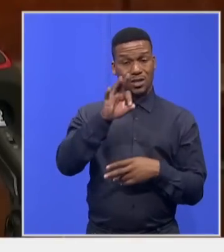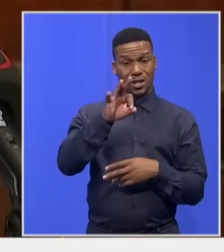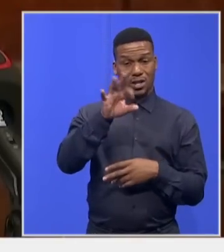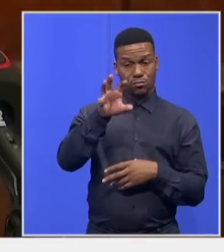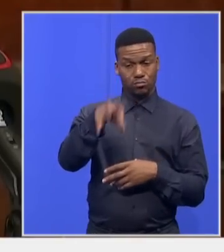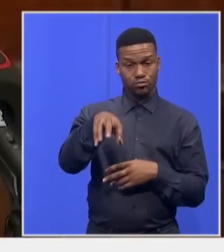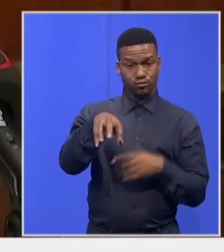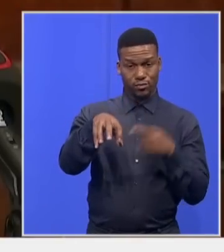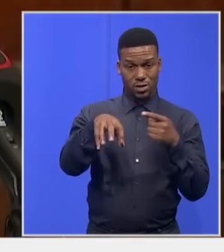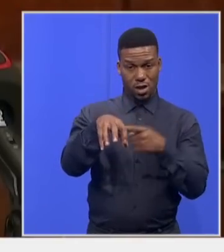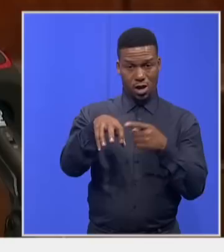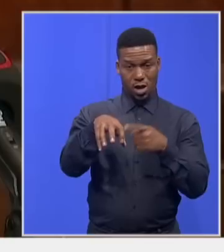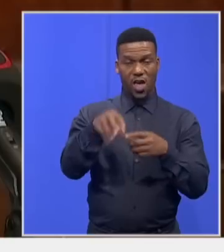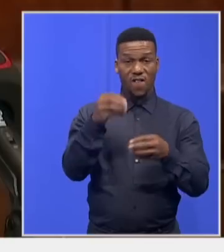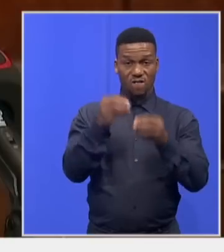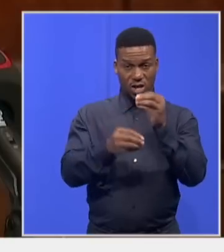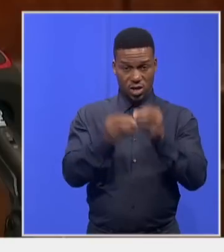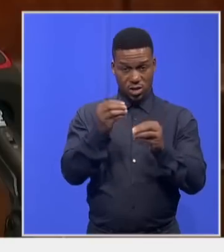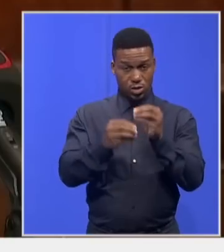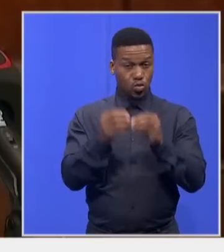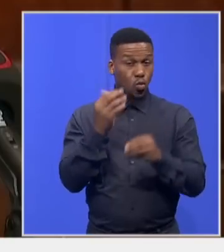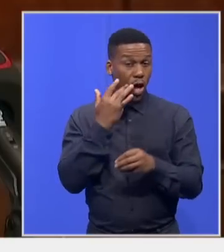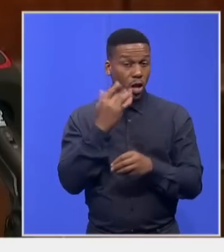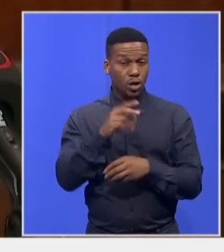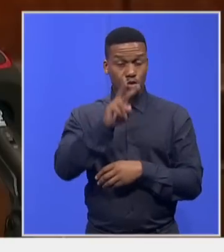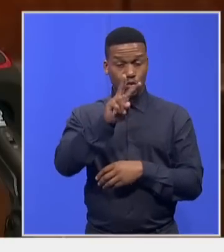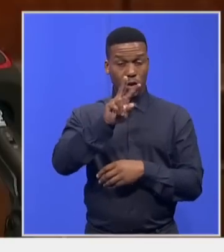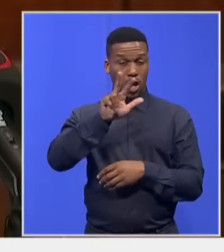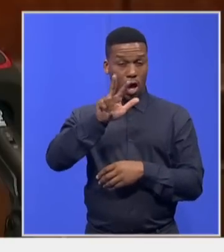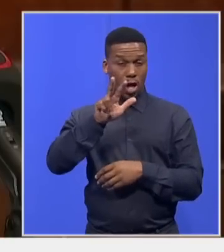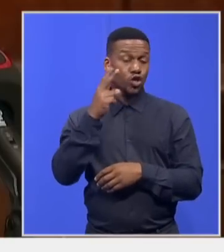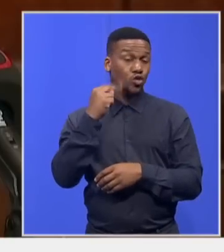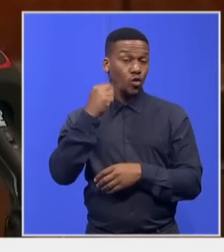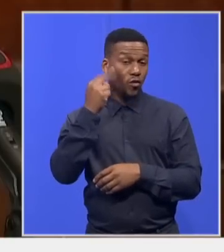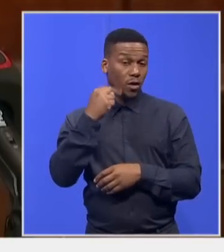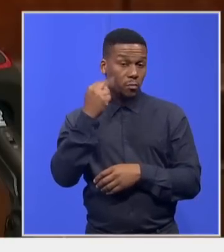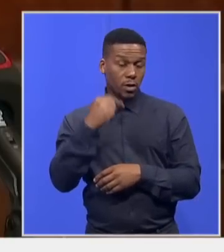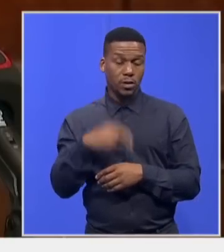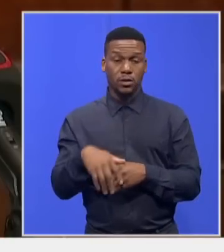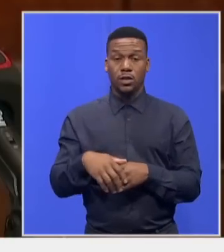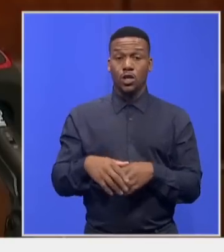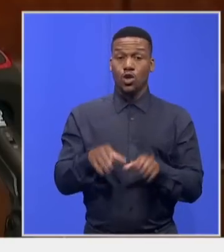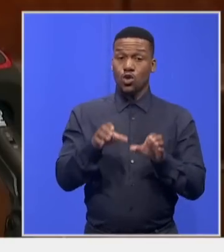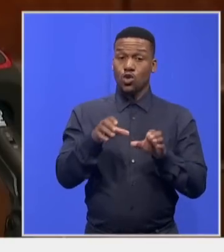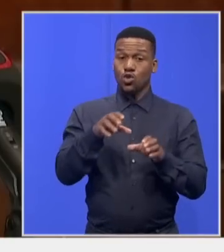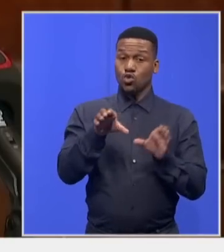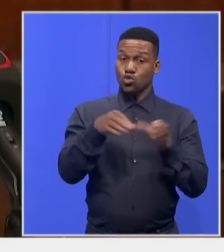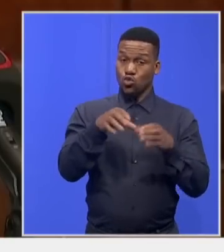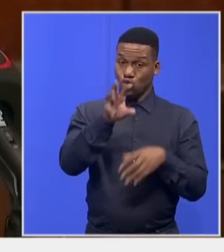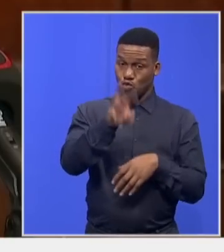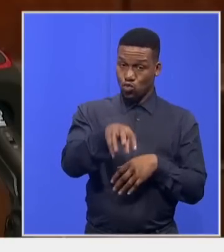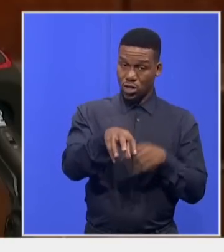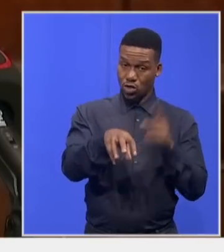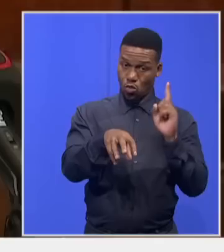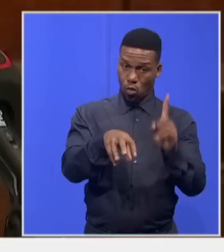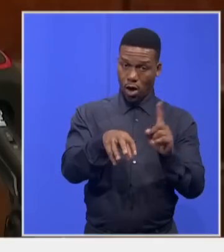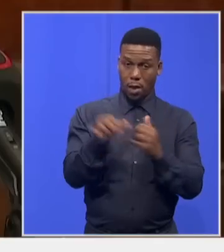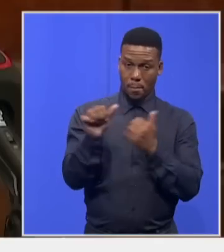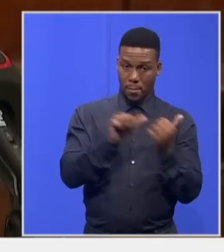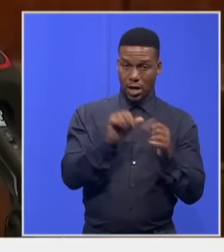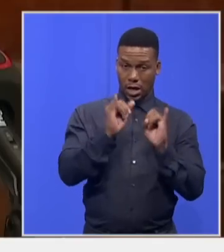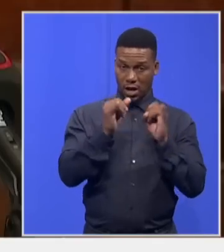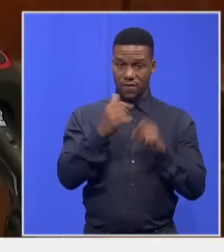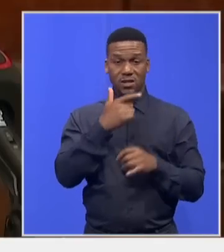the 28th of November. Unit 1 will come back on the 11th of December. Unit 2 is projected to come back on